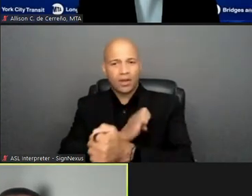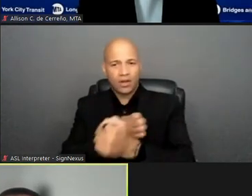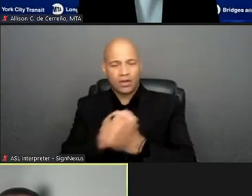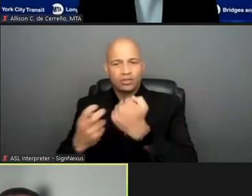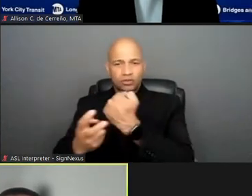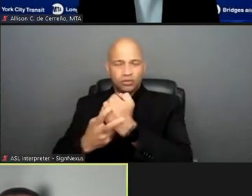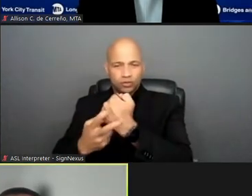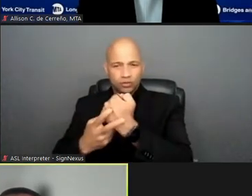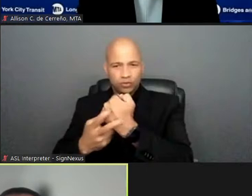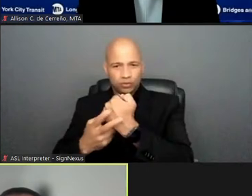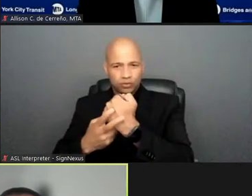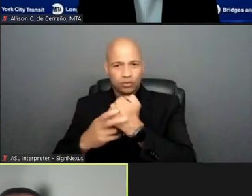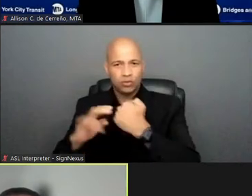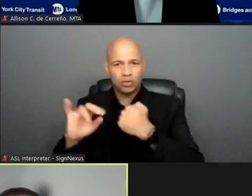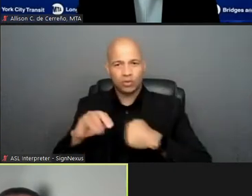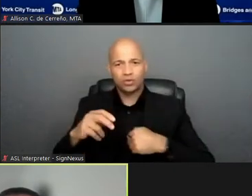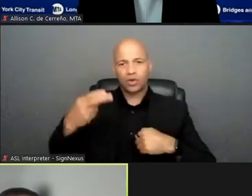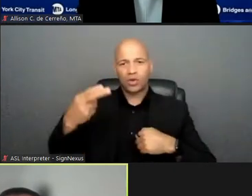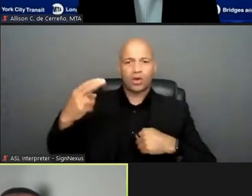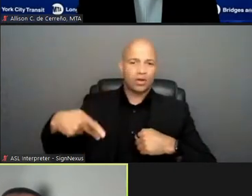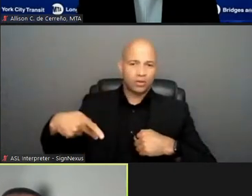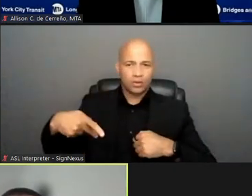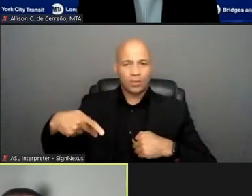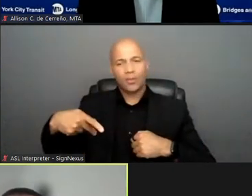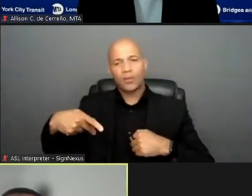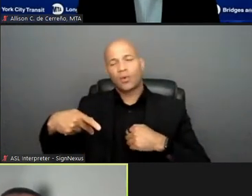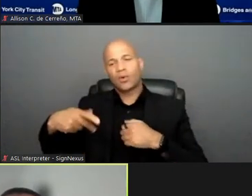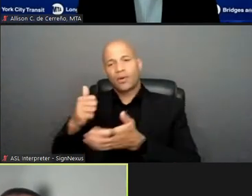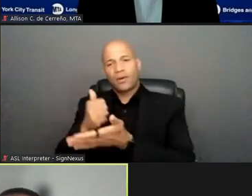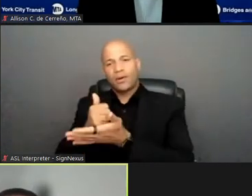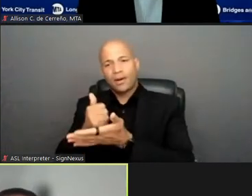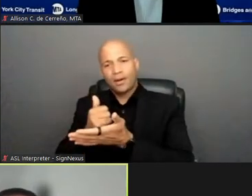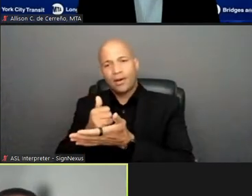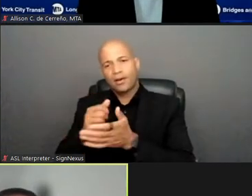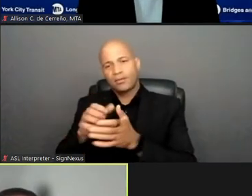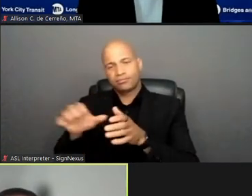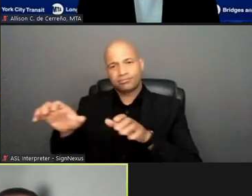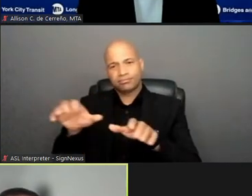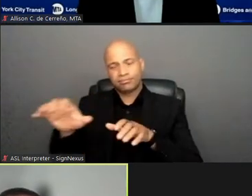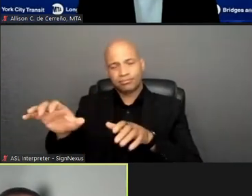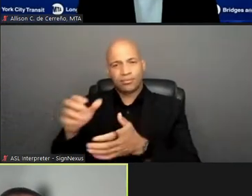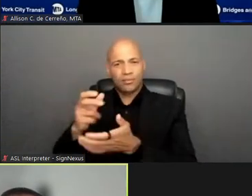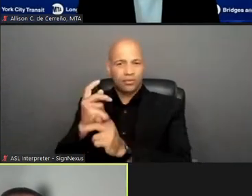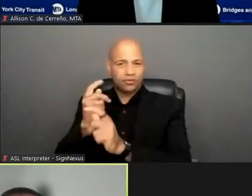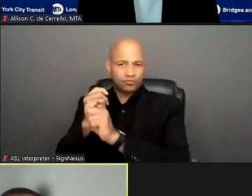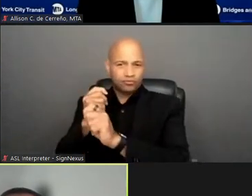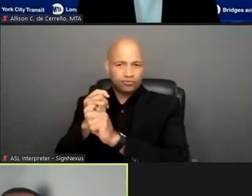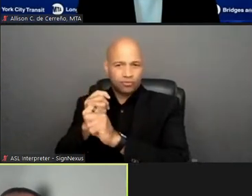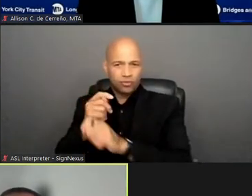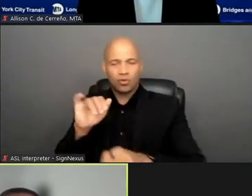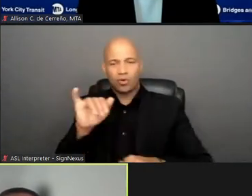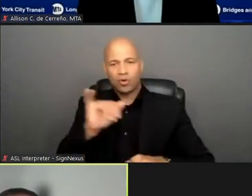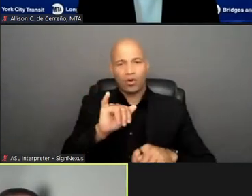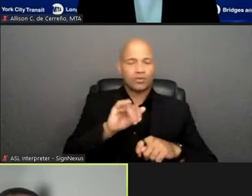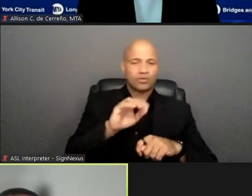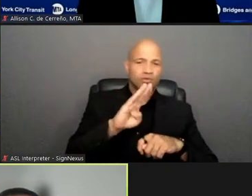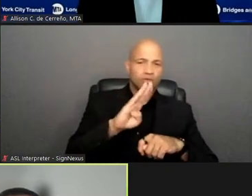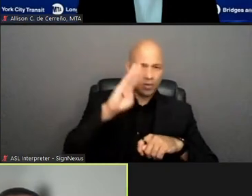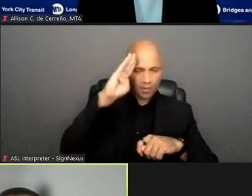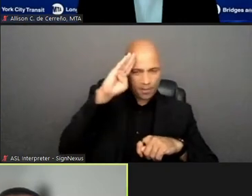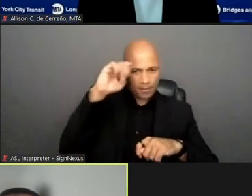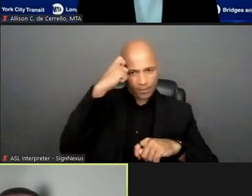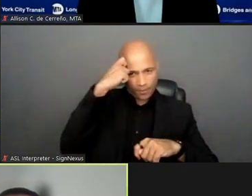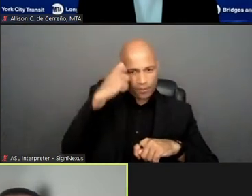freight terminal in Hunts points to displace trucks fifth capping the Cross Bronx Expressway we need admission